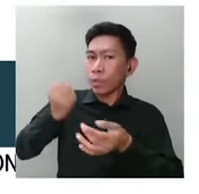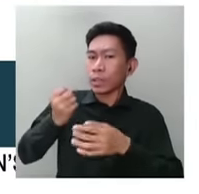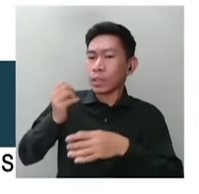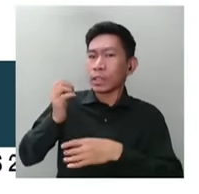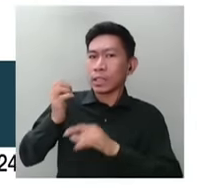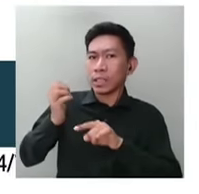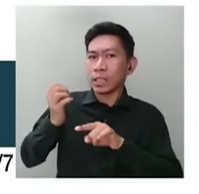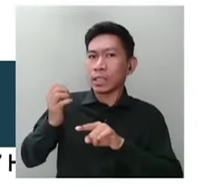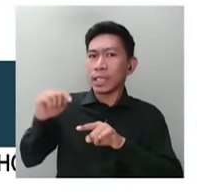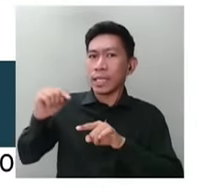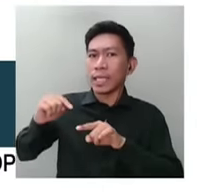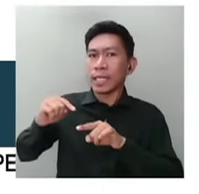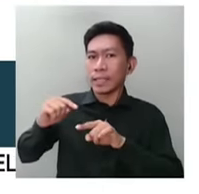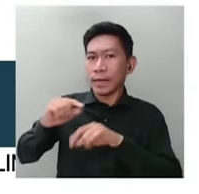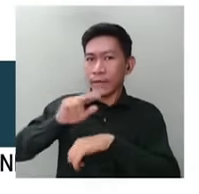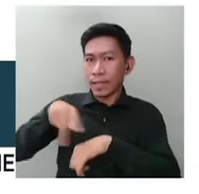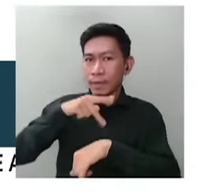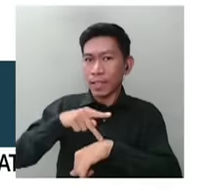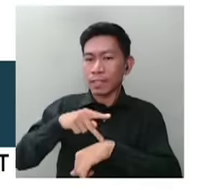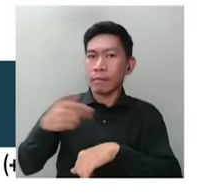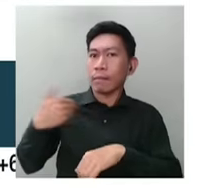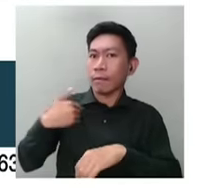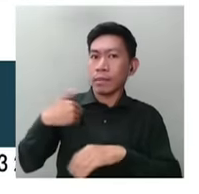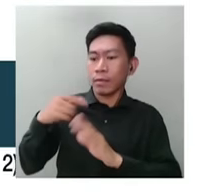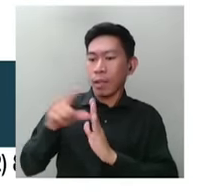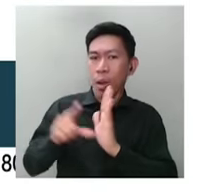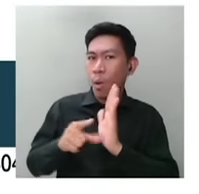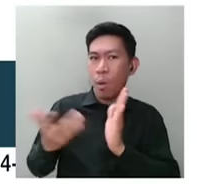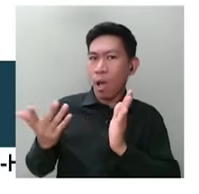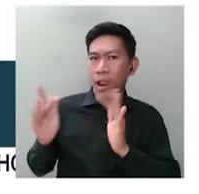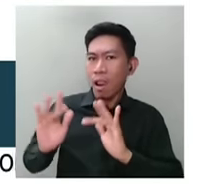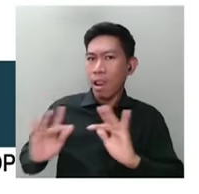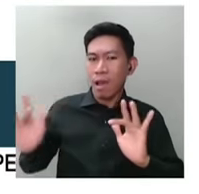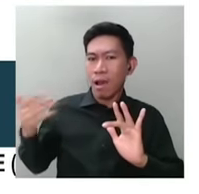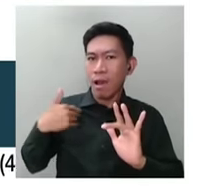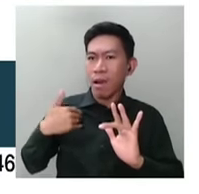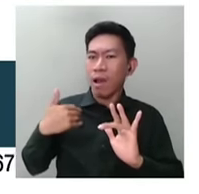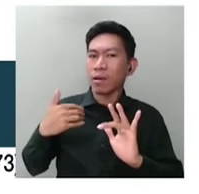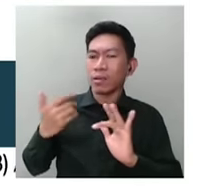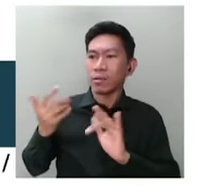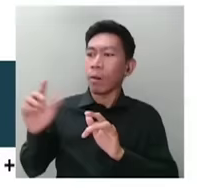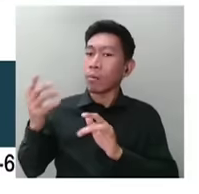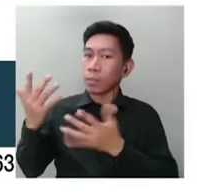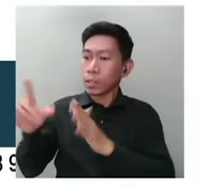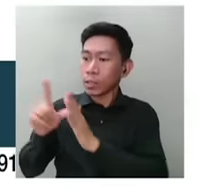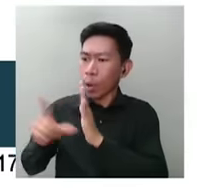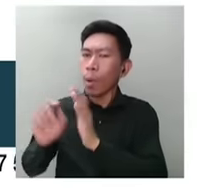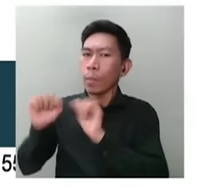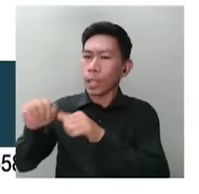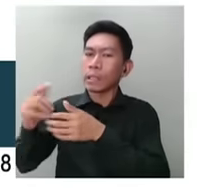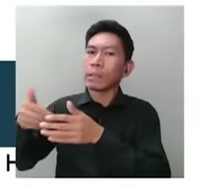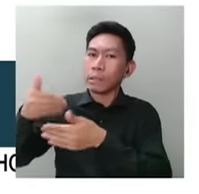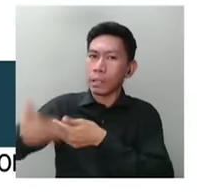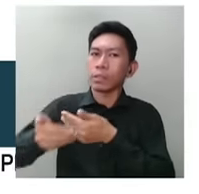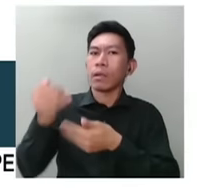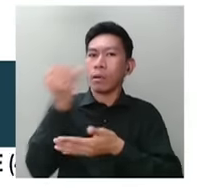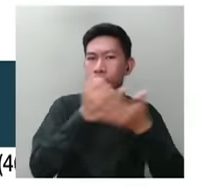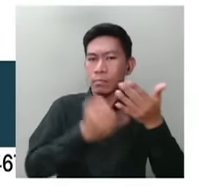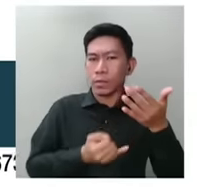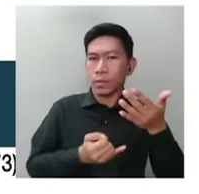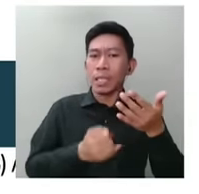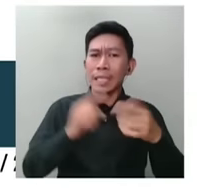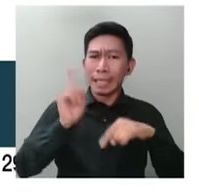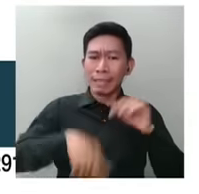We haven't passed any law that could be the basis of that map. Why do you think that's? We cannot just come out with map unless, of course, it's based on